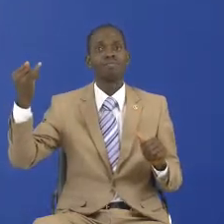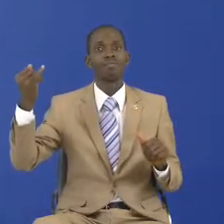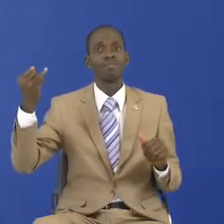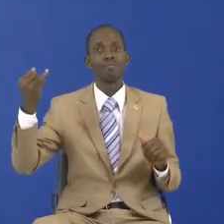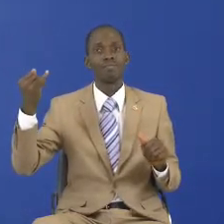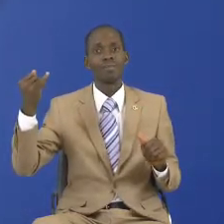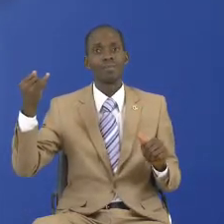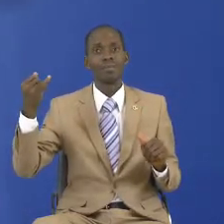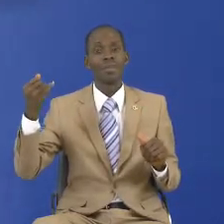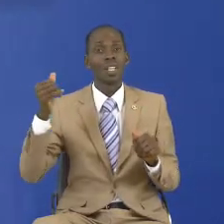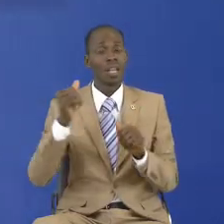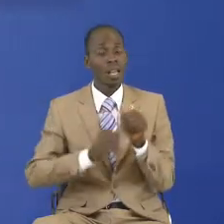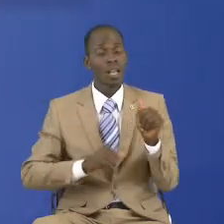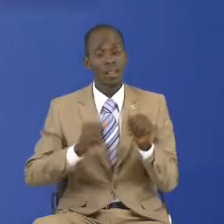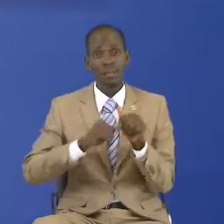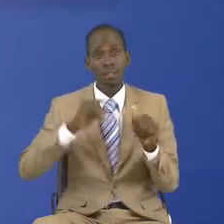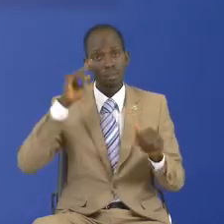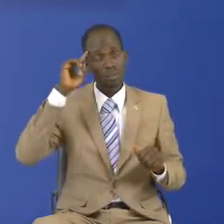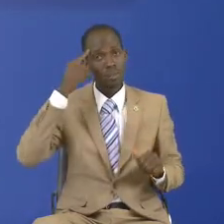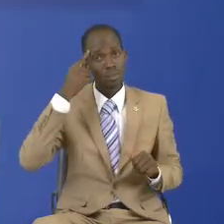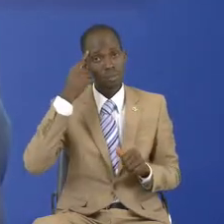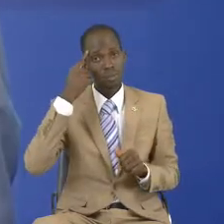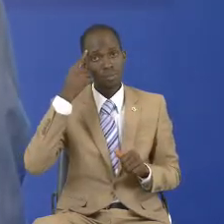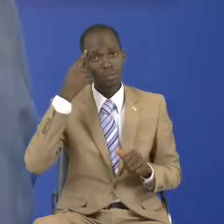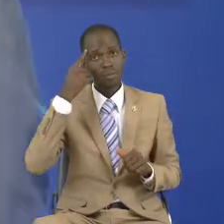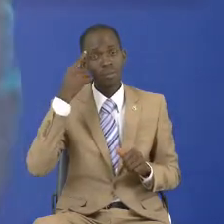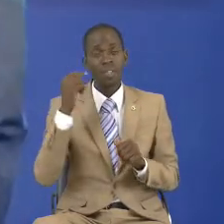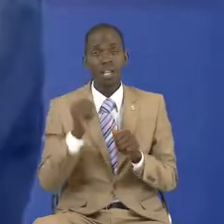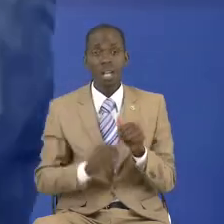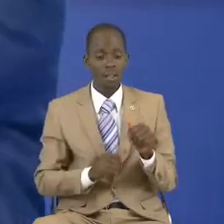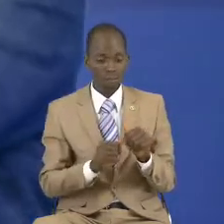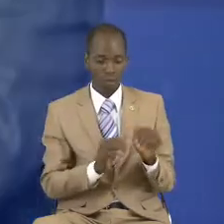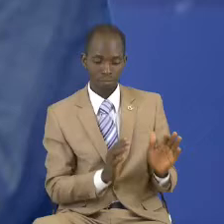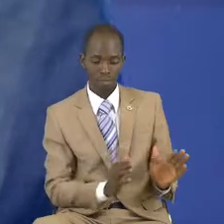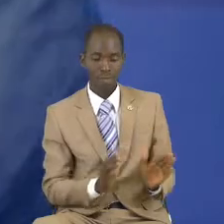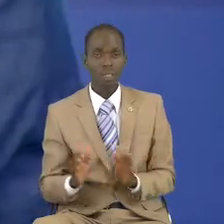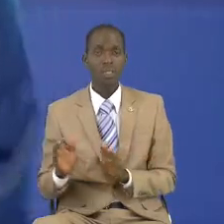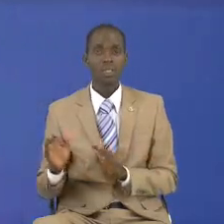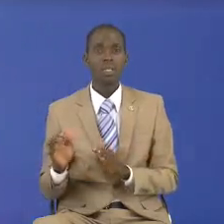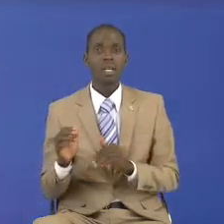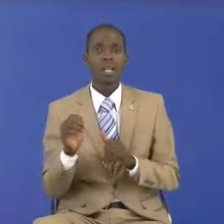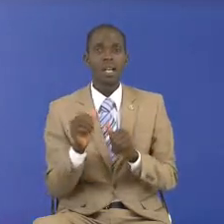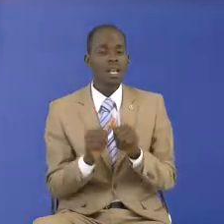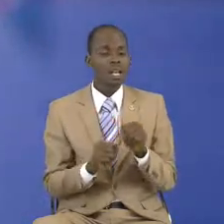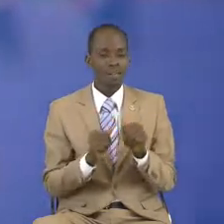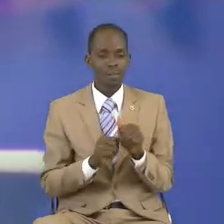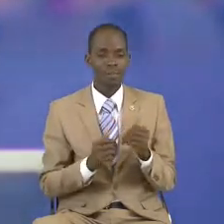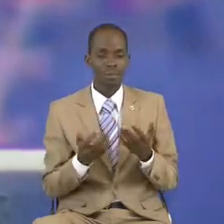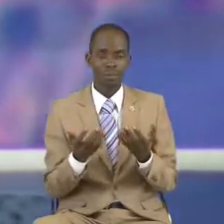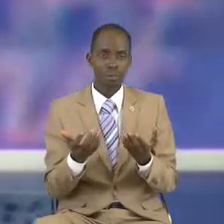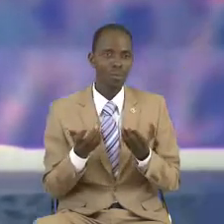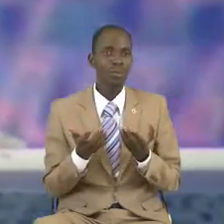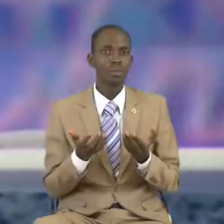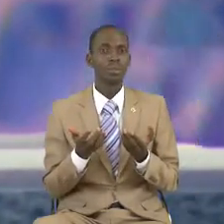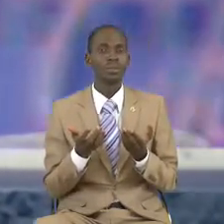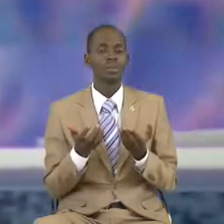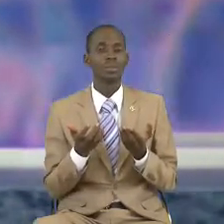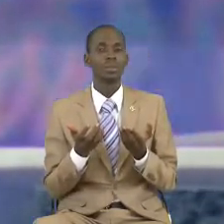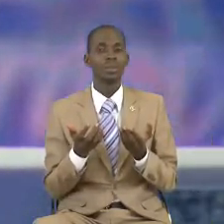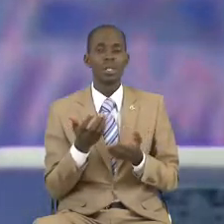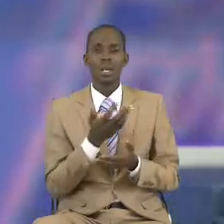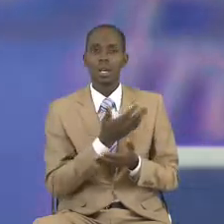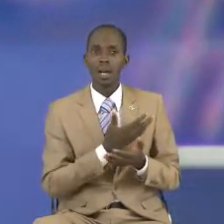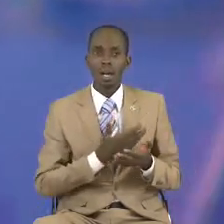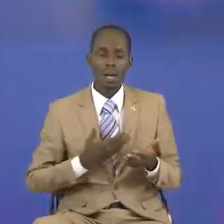every thought every plan every desire and the path they